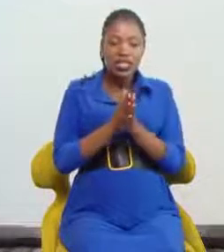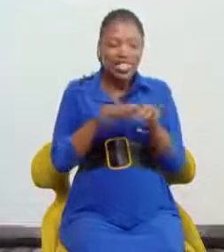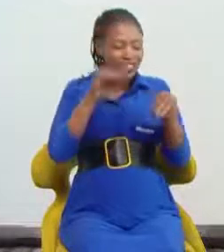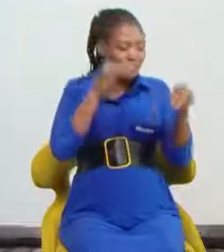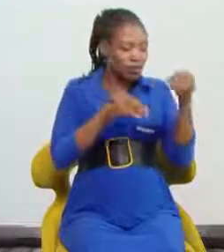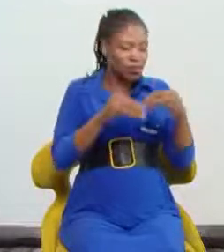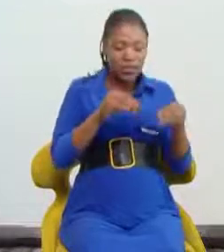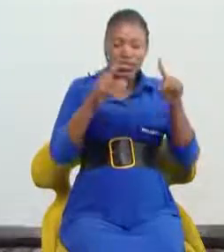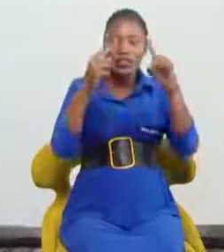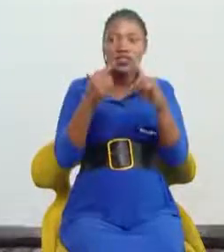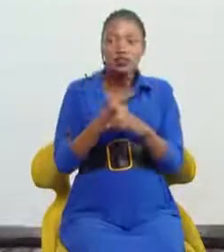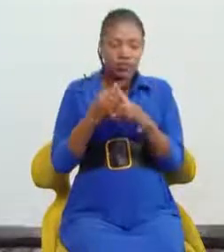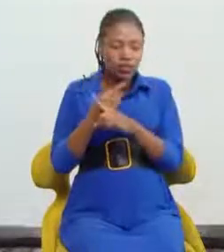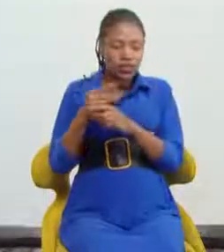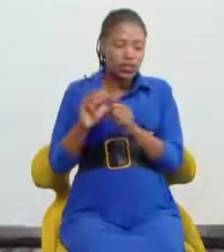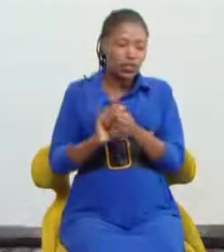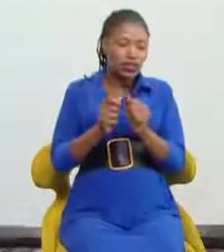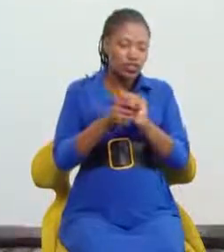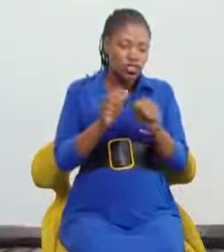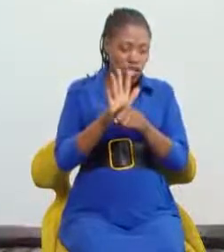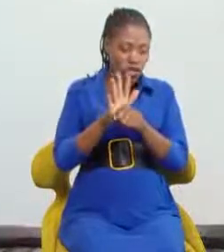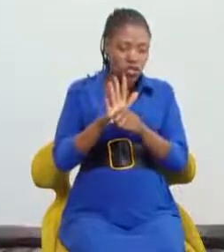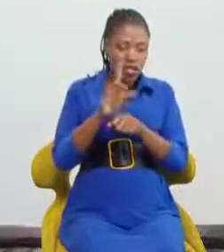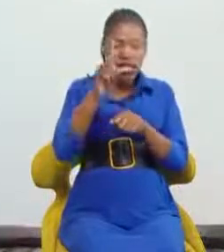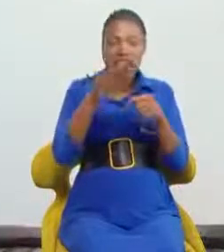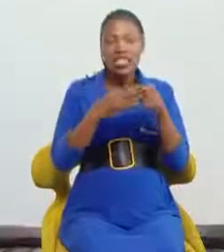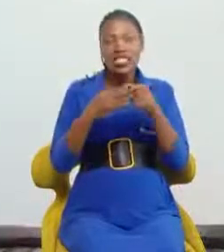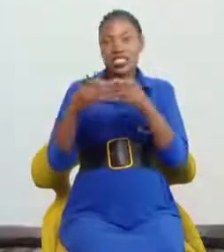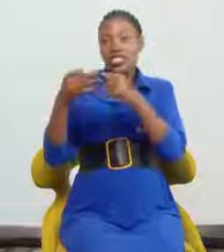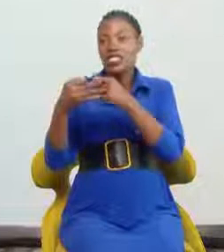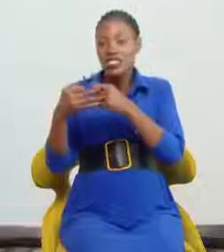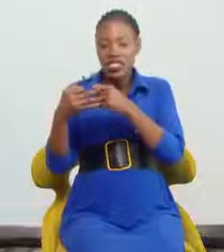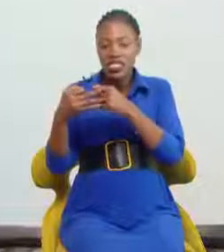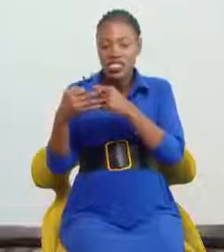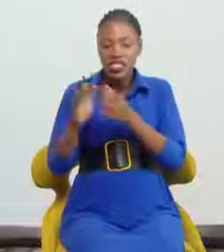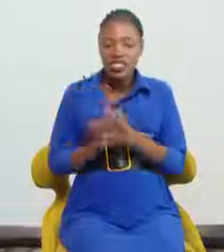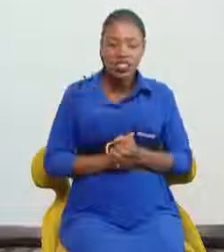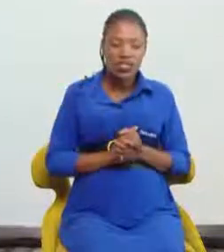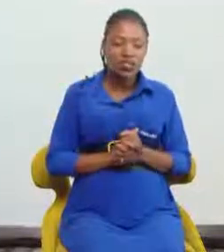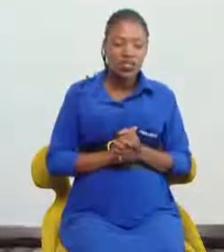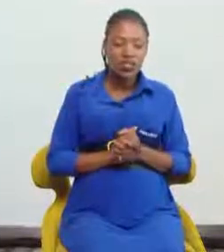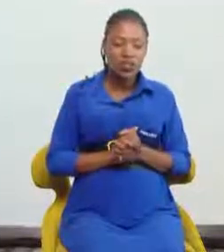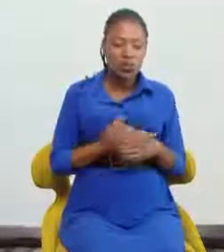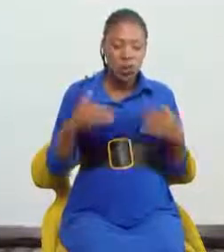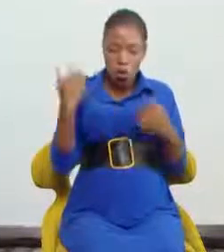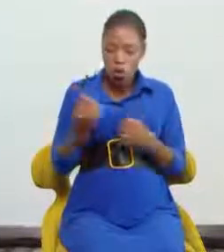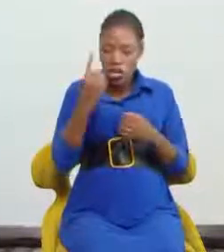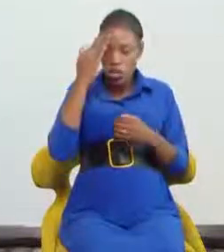lot. In 88, we had 100% of students with visible